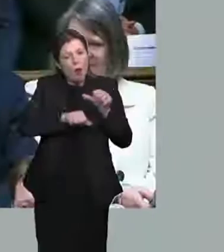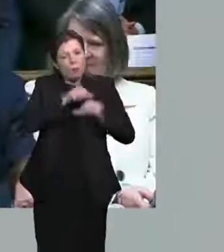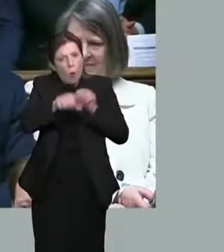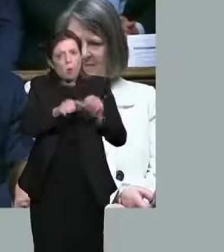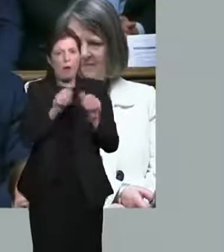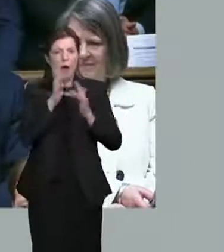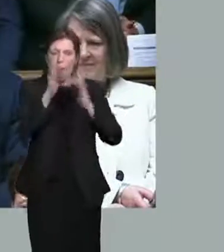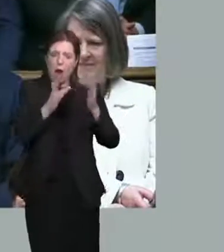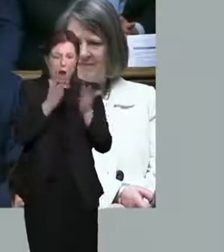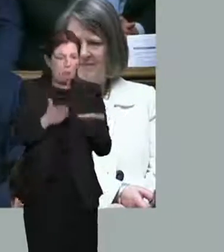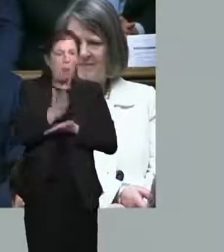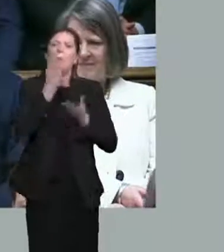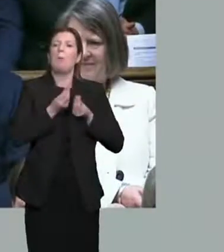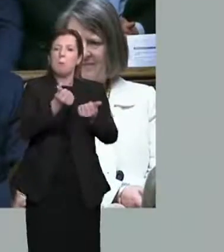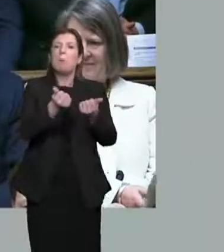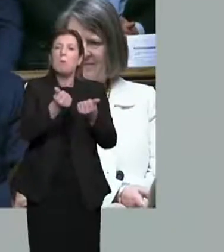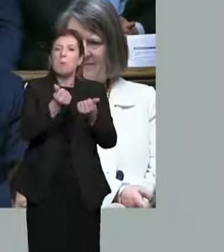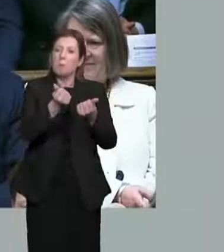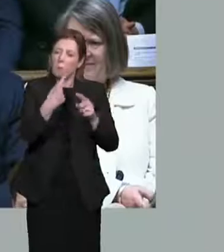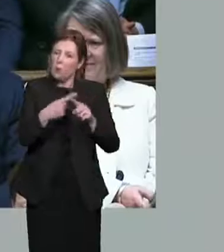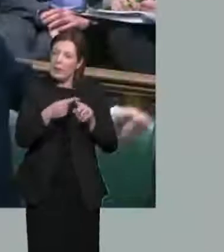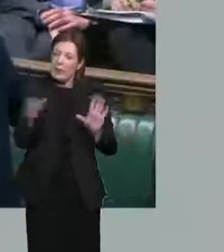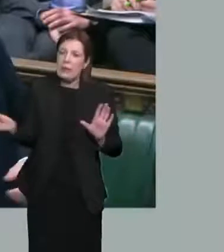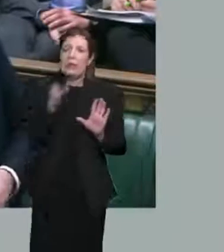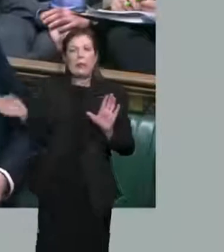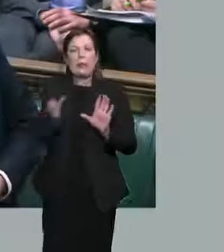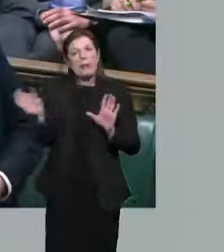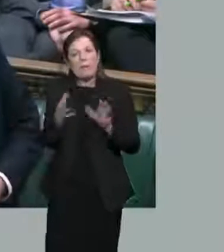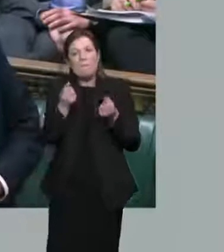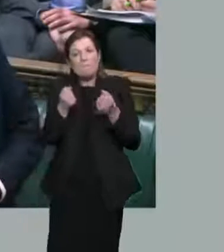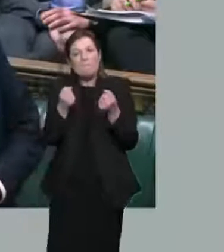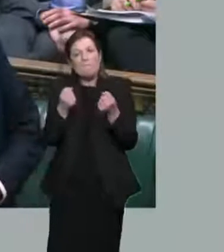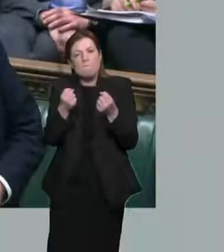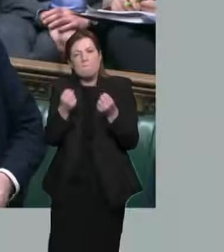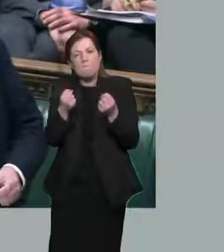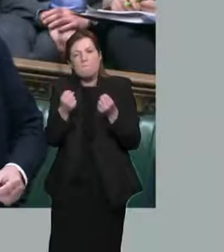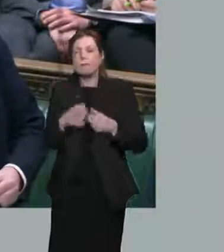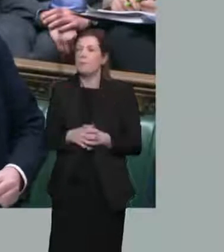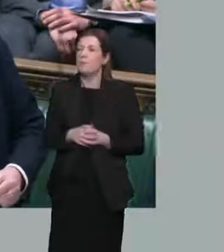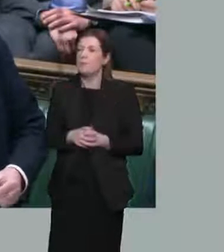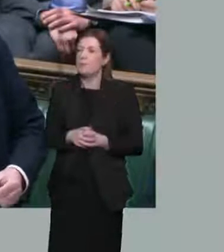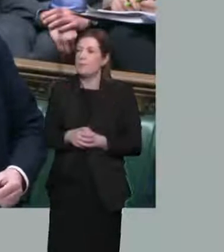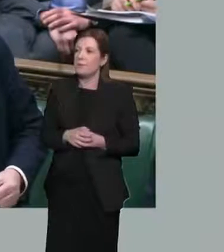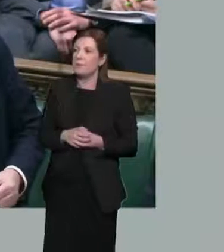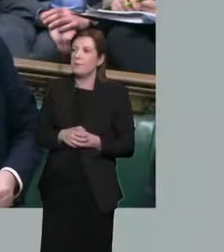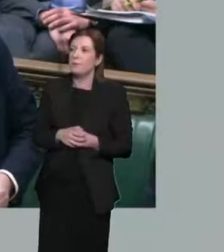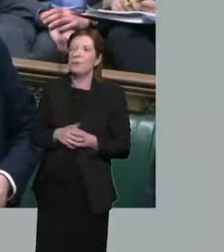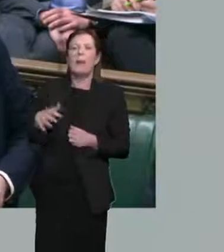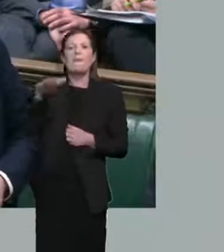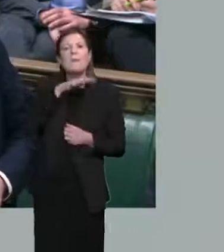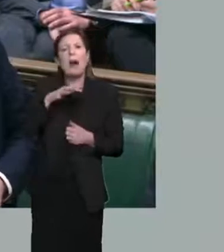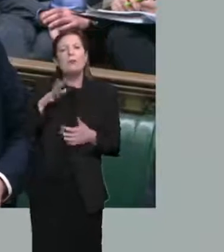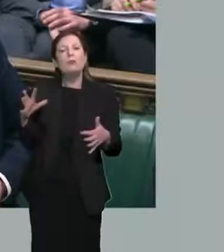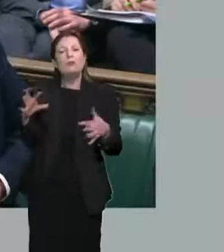processed online very quickly, Mr. Speaker, so people can come here with their passports, and under the family reunion